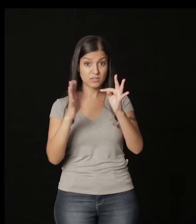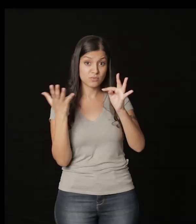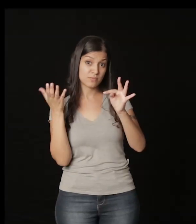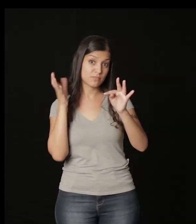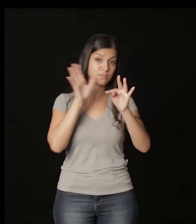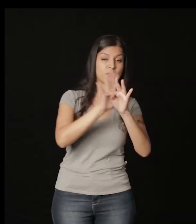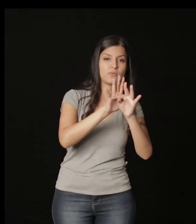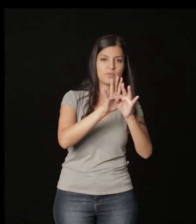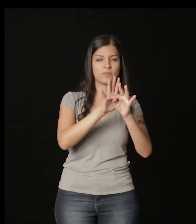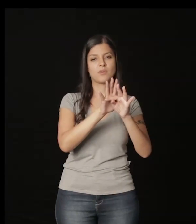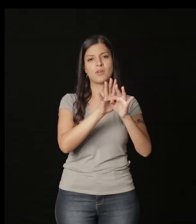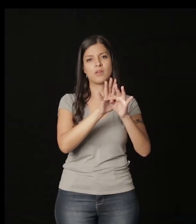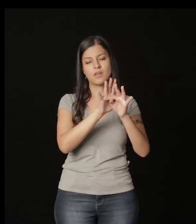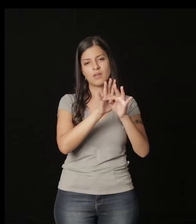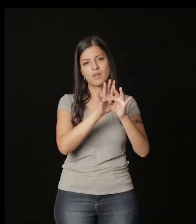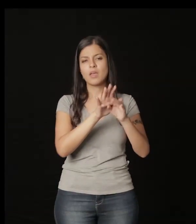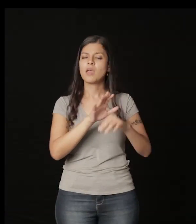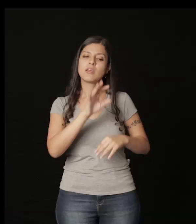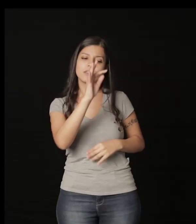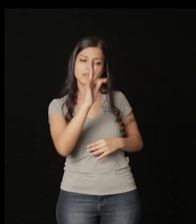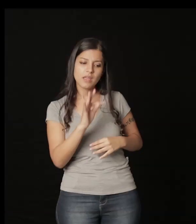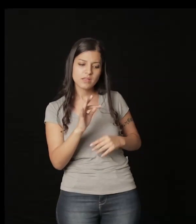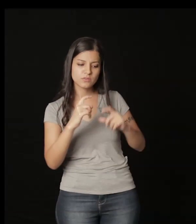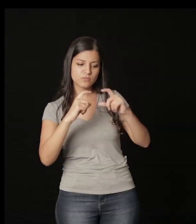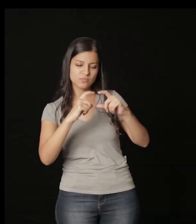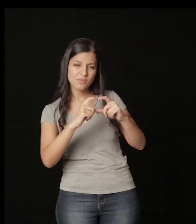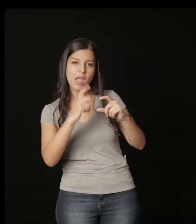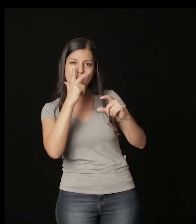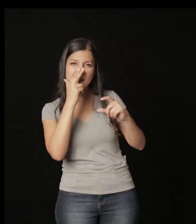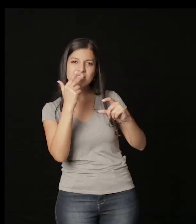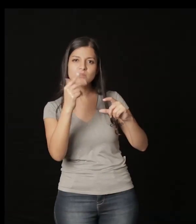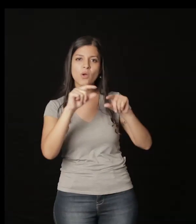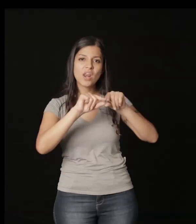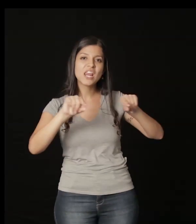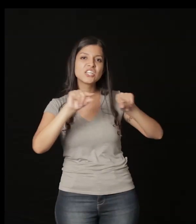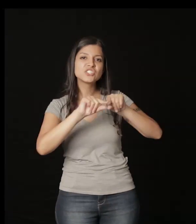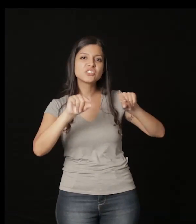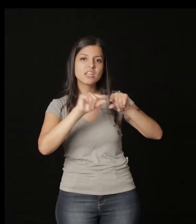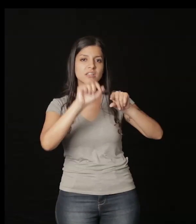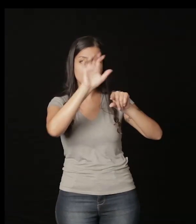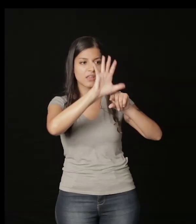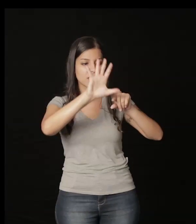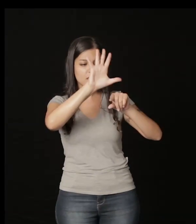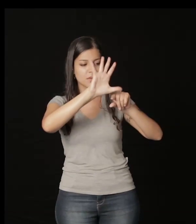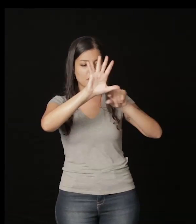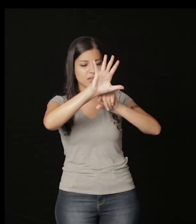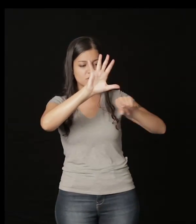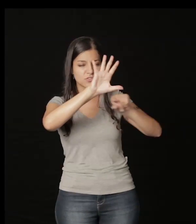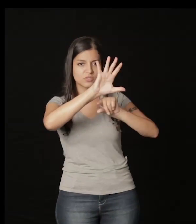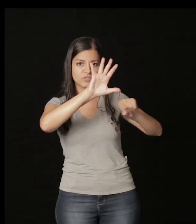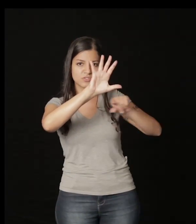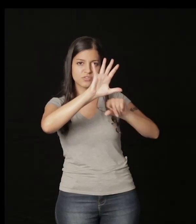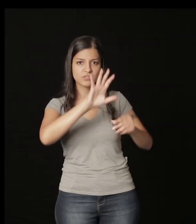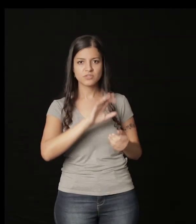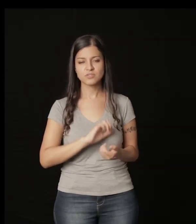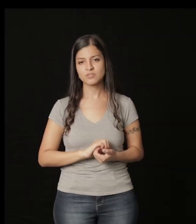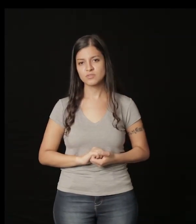and they obscure parts of the text, and we use parts of the text as a kind of caption for the images.